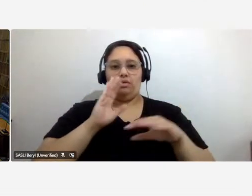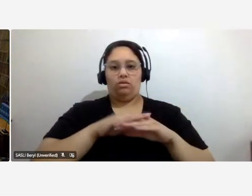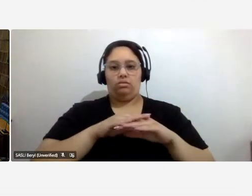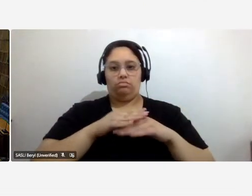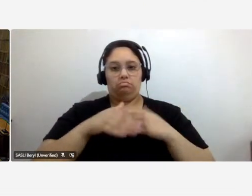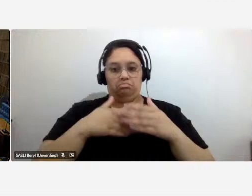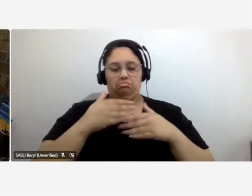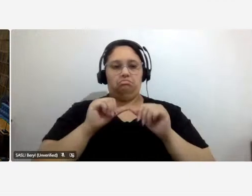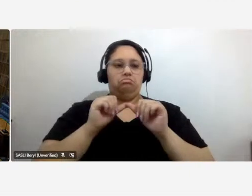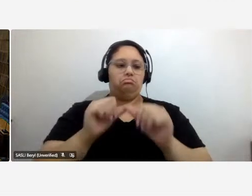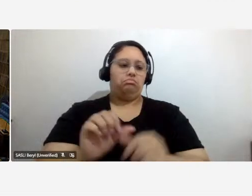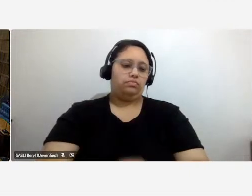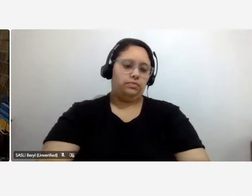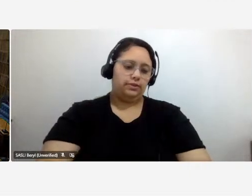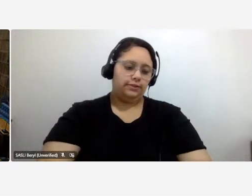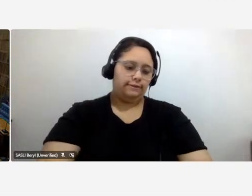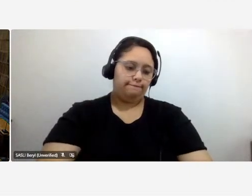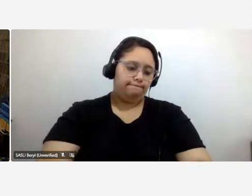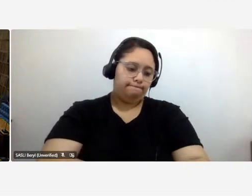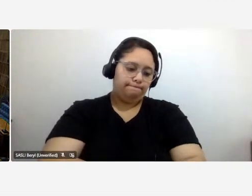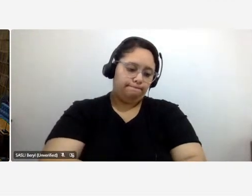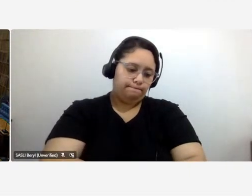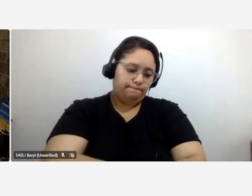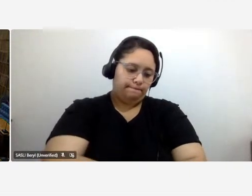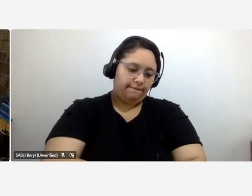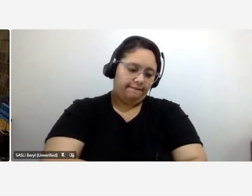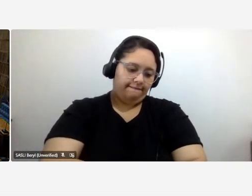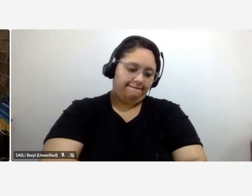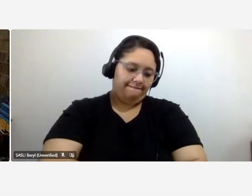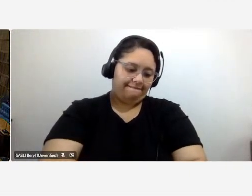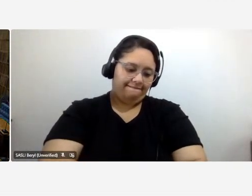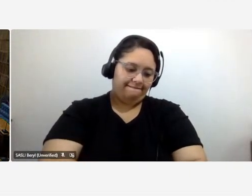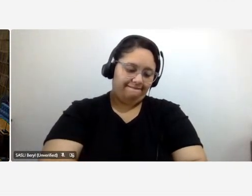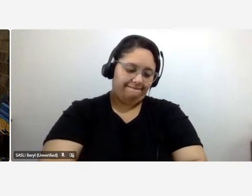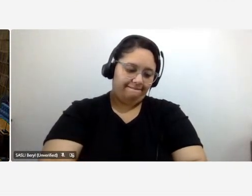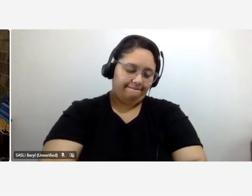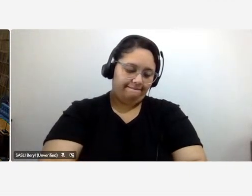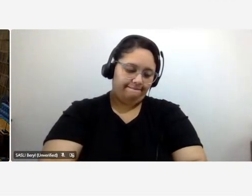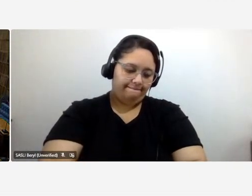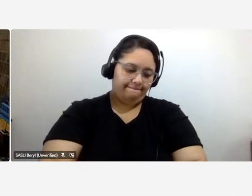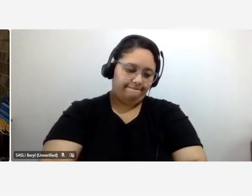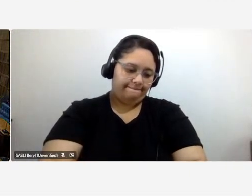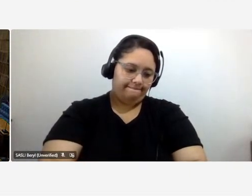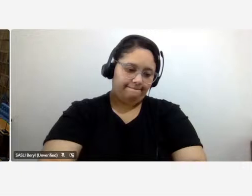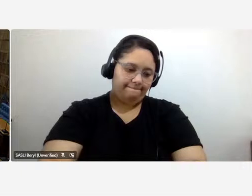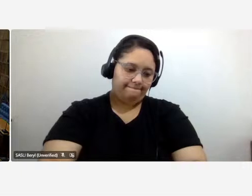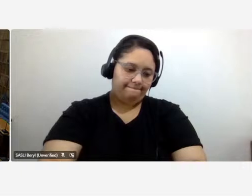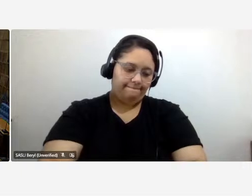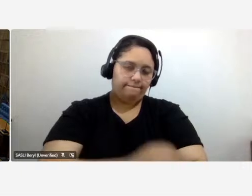ahead. Yeah, those ones might be sleeping.